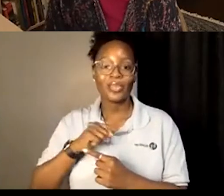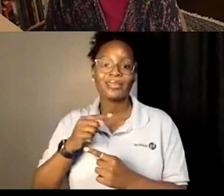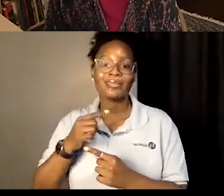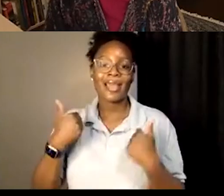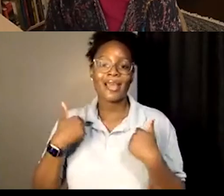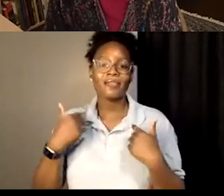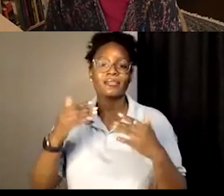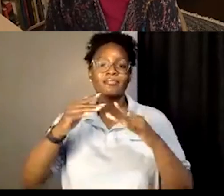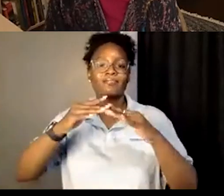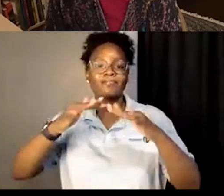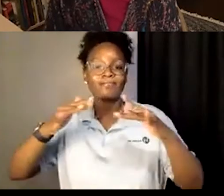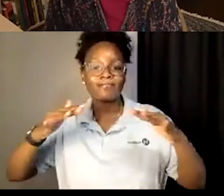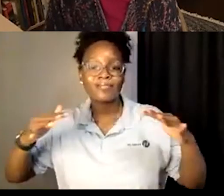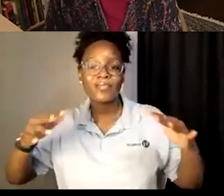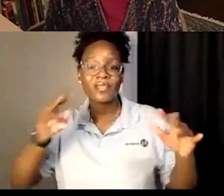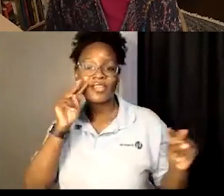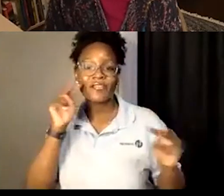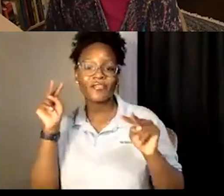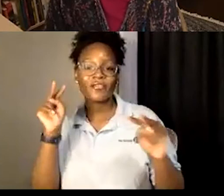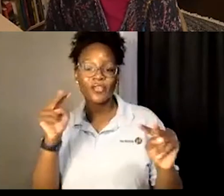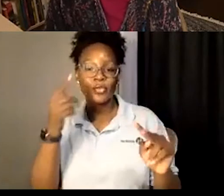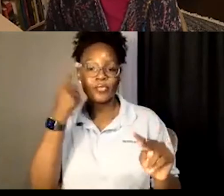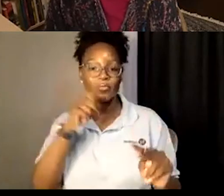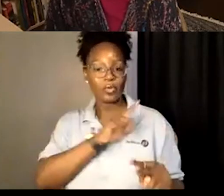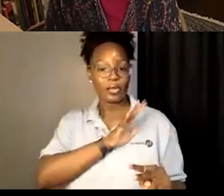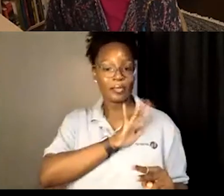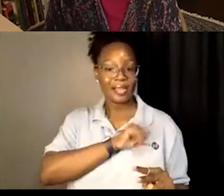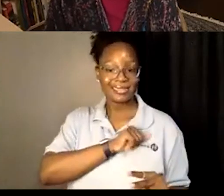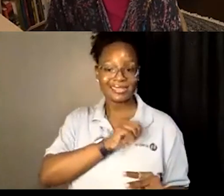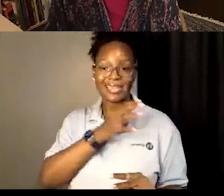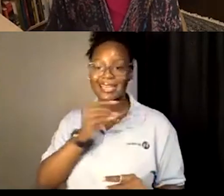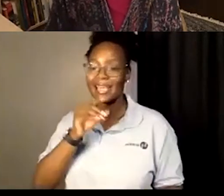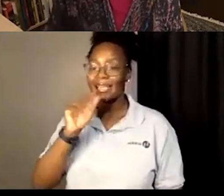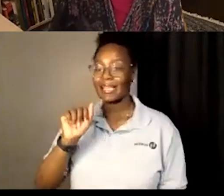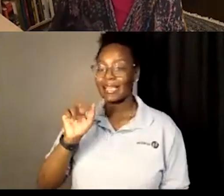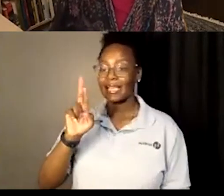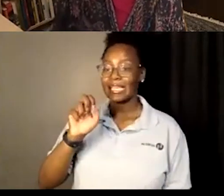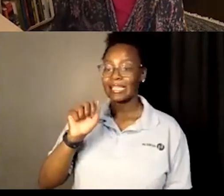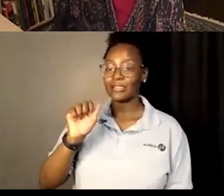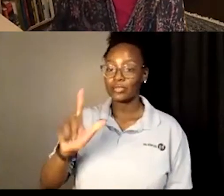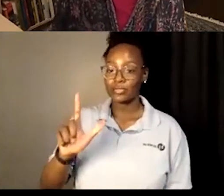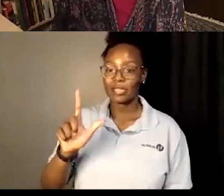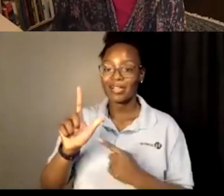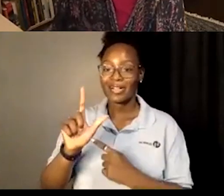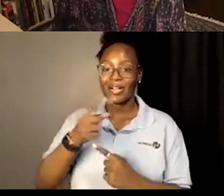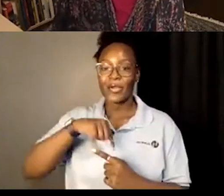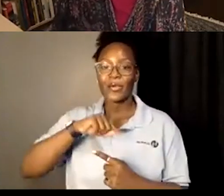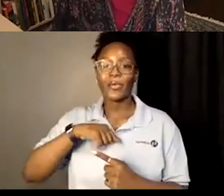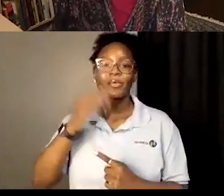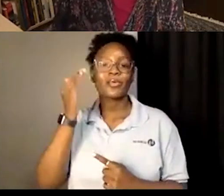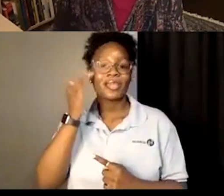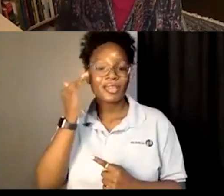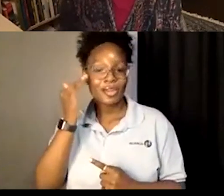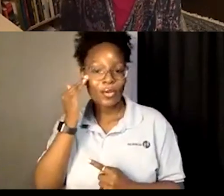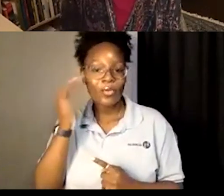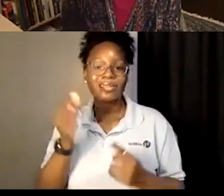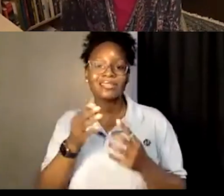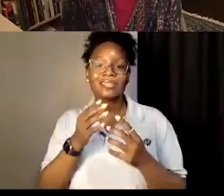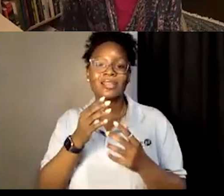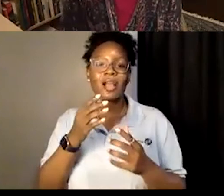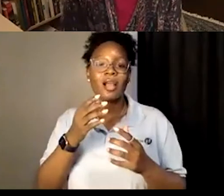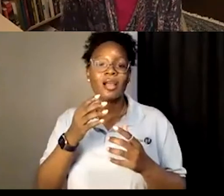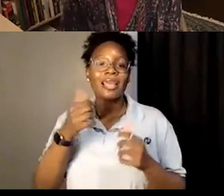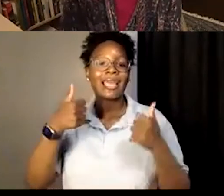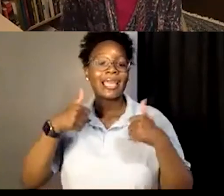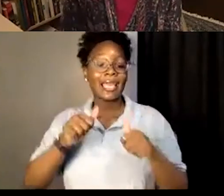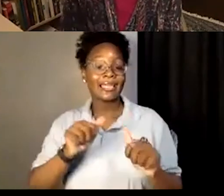of the issues, the passions they evoke, and endeavor to hold space to hear each other. We believe any response to the